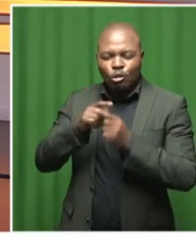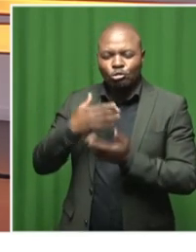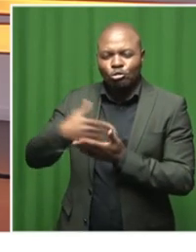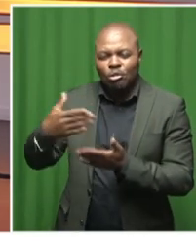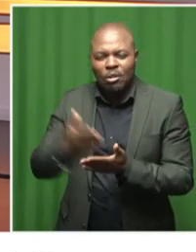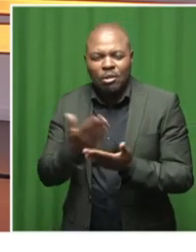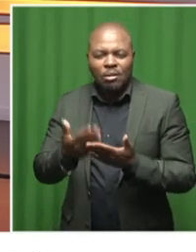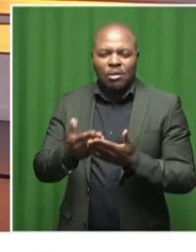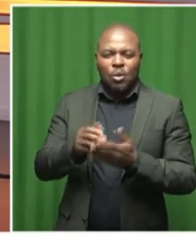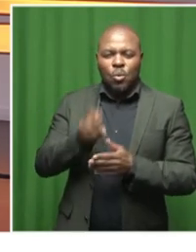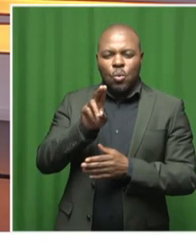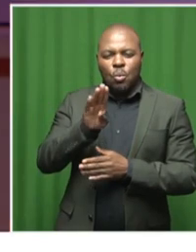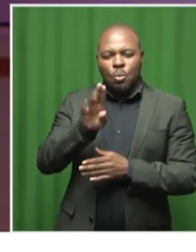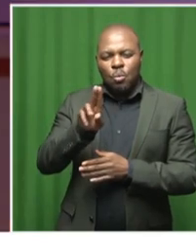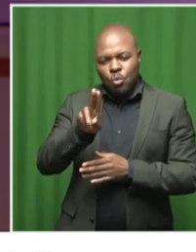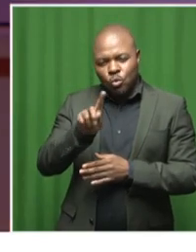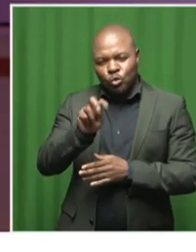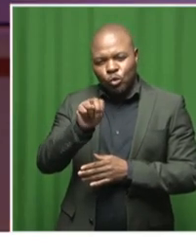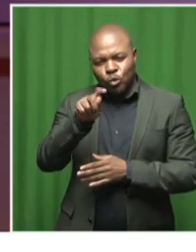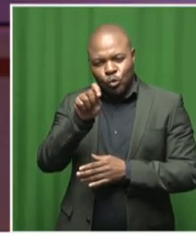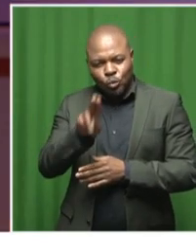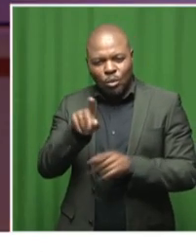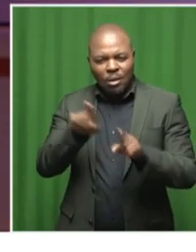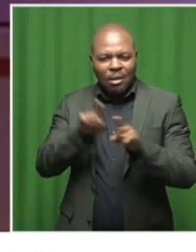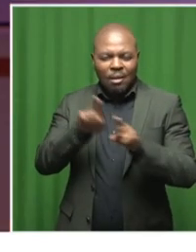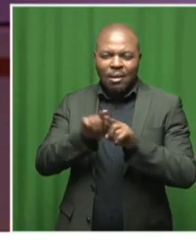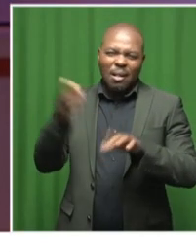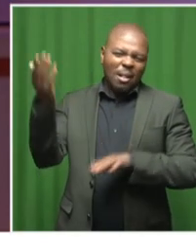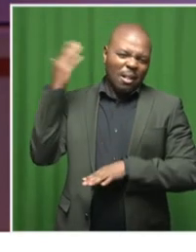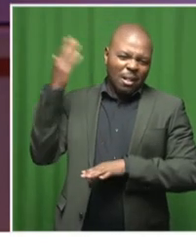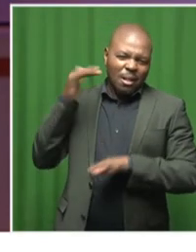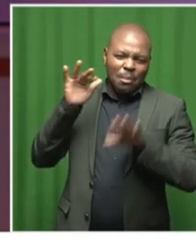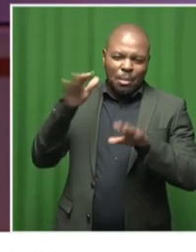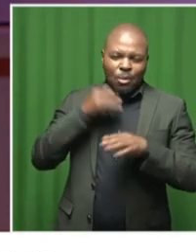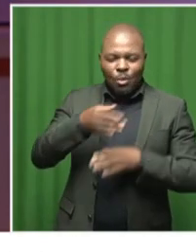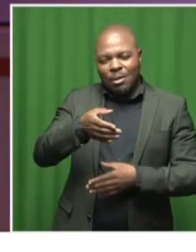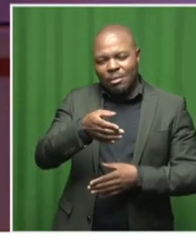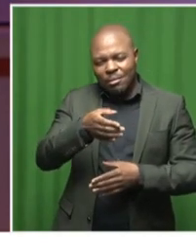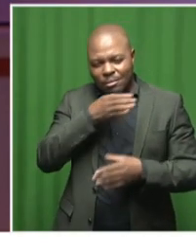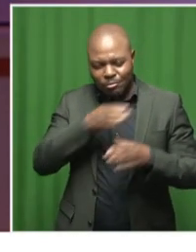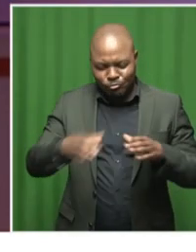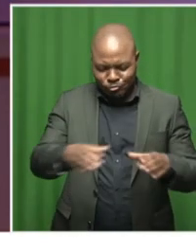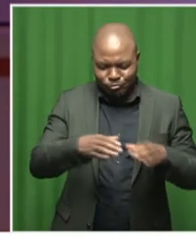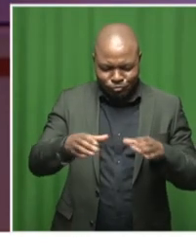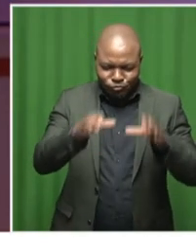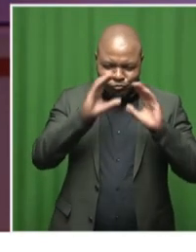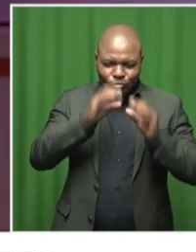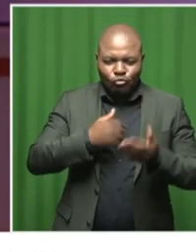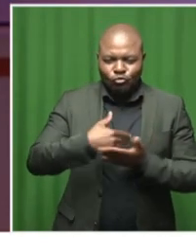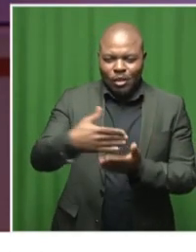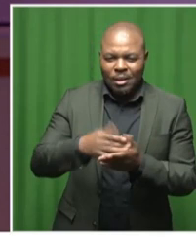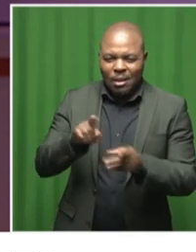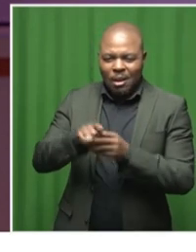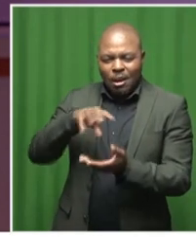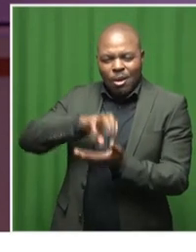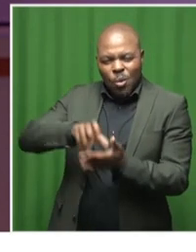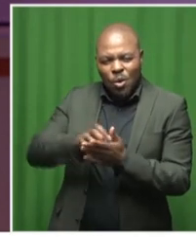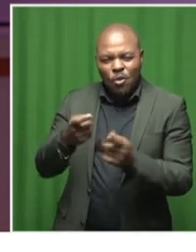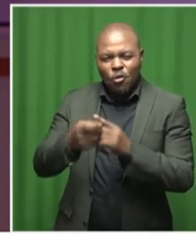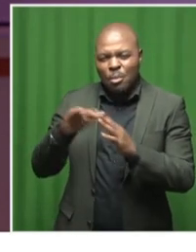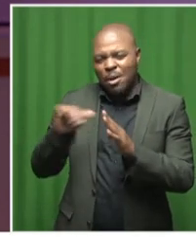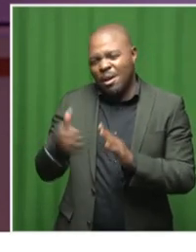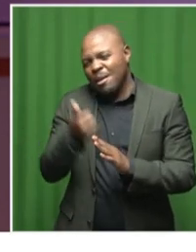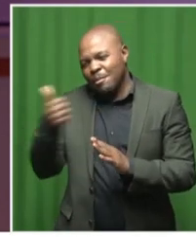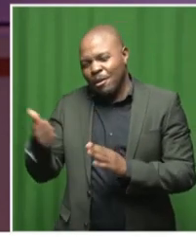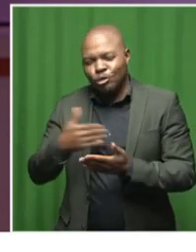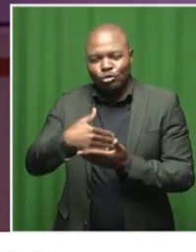Ubuntu, ihepi. You know, in the past we used to share khemere if your neighbor made khemere, yeah. and you'd get cookies from yeah. from your neighbor.